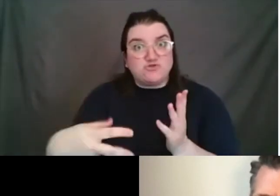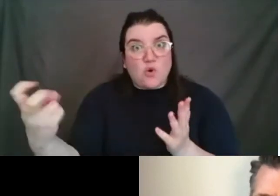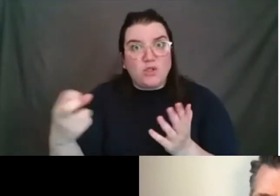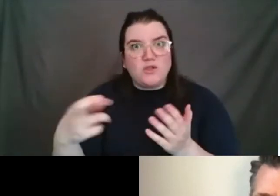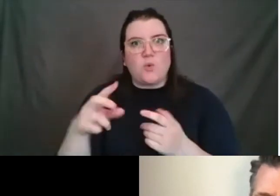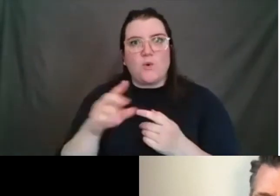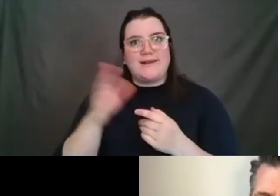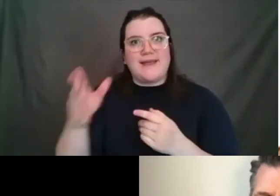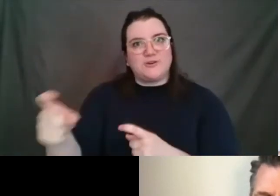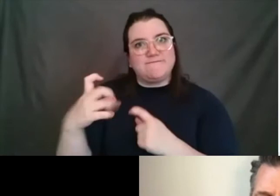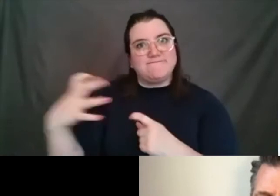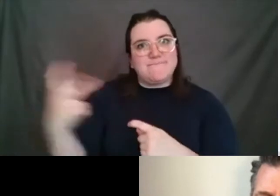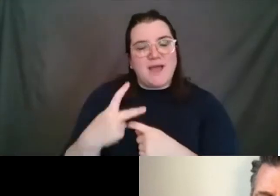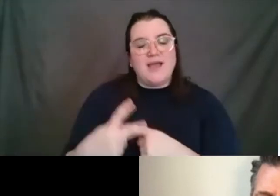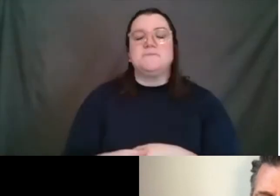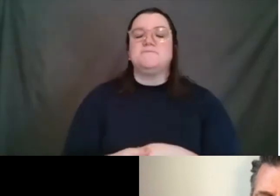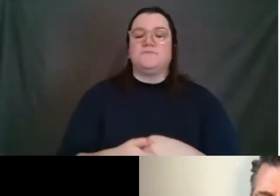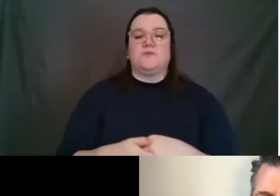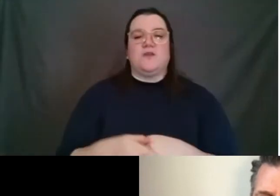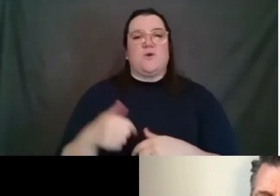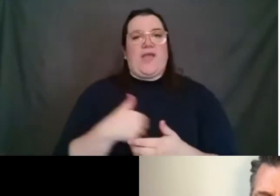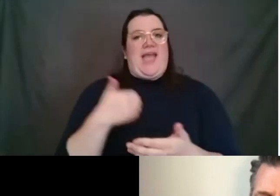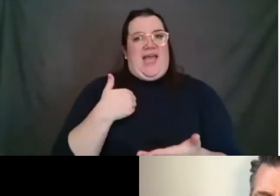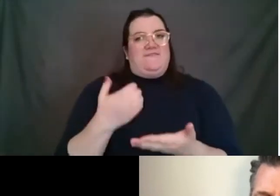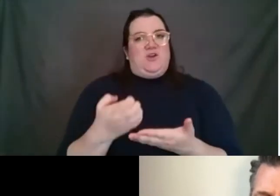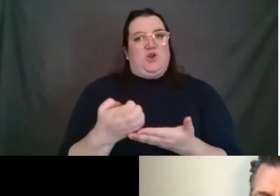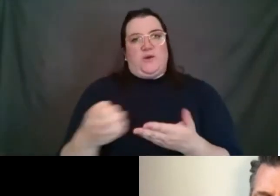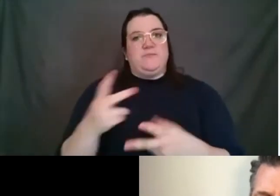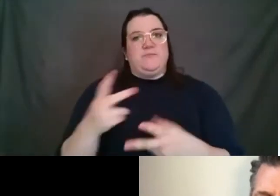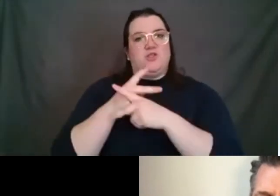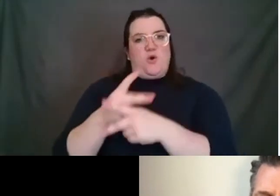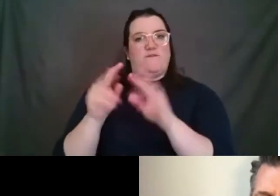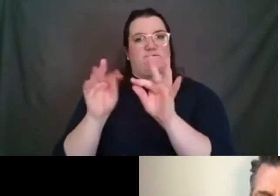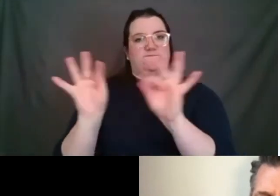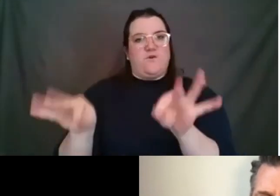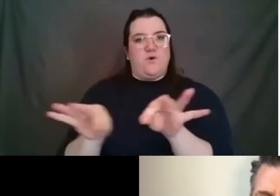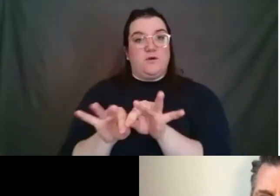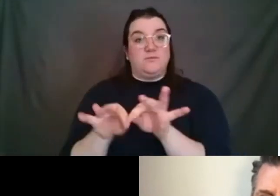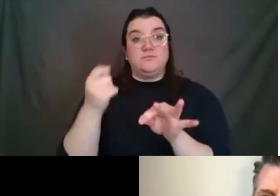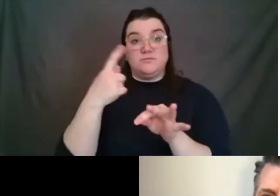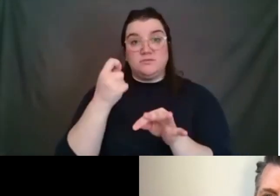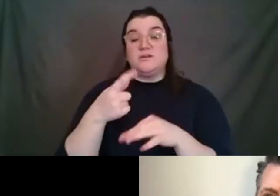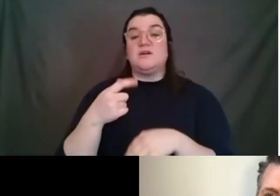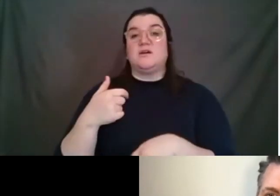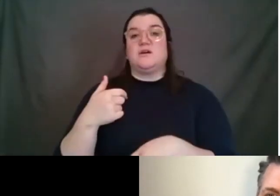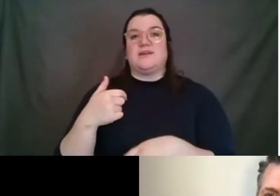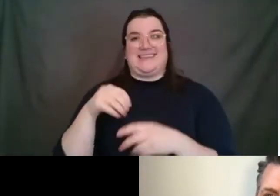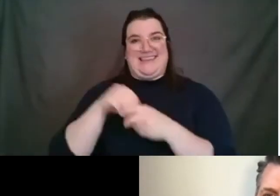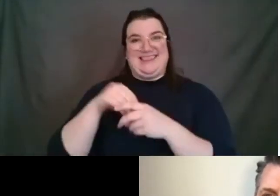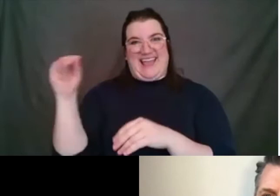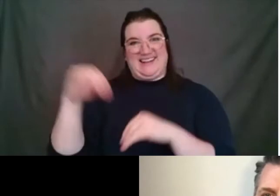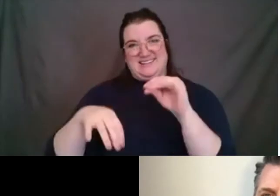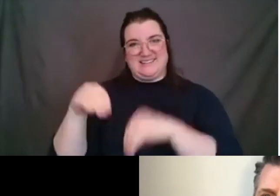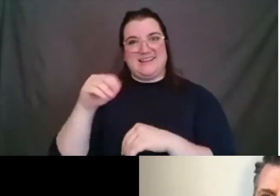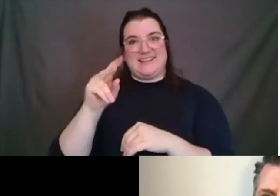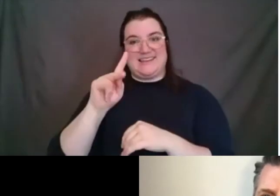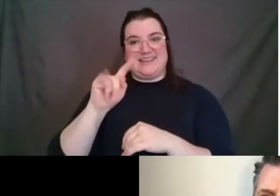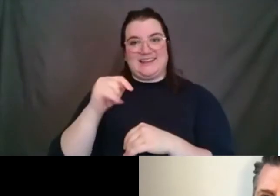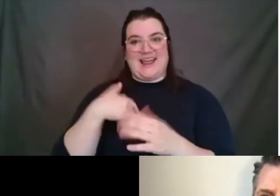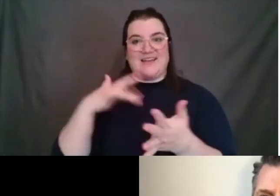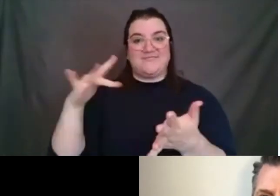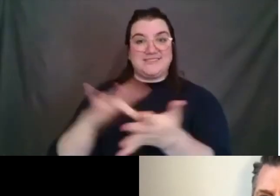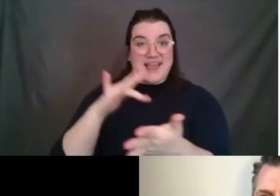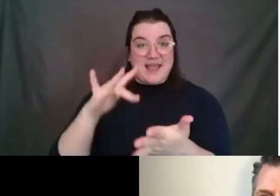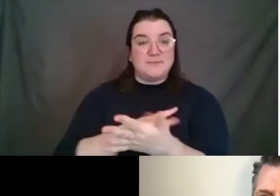And essentially we just have an equipment loan form that we provide them. Part of our kits that we provide them include a tablet, a few different mounts that we can